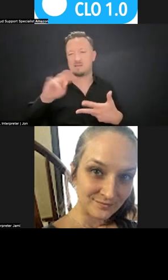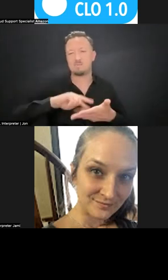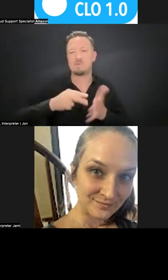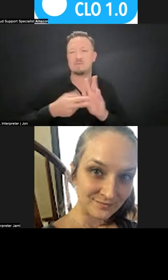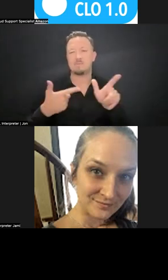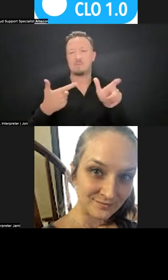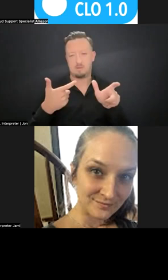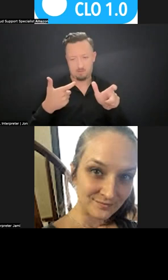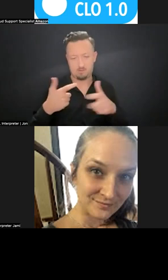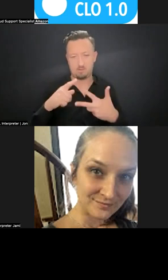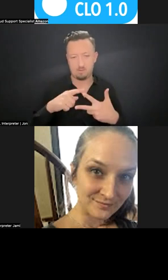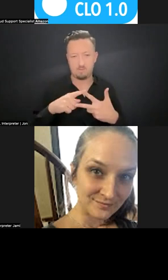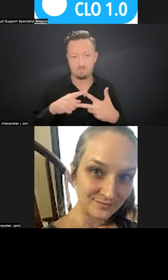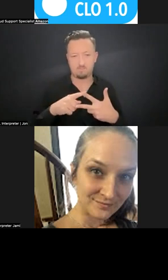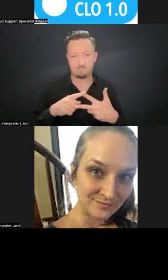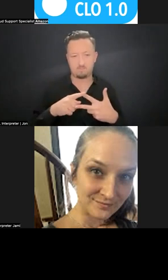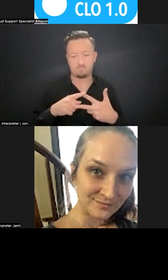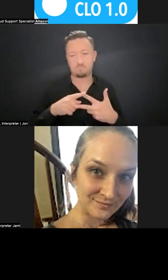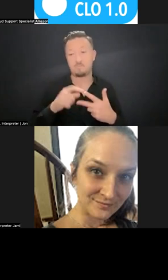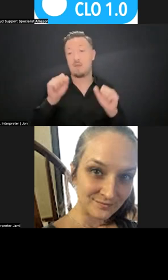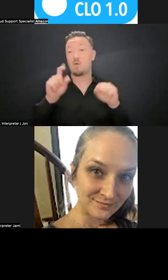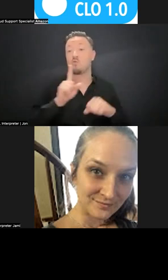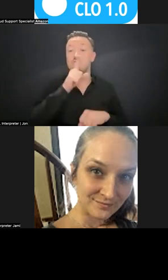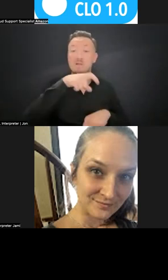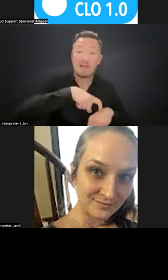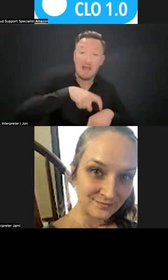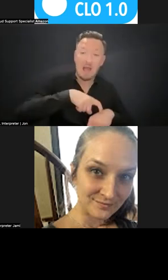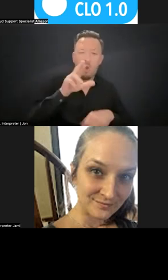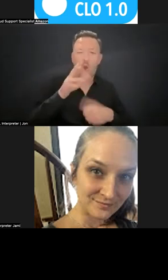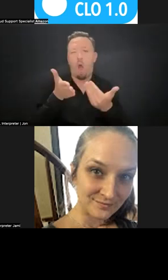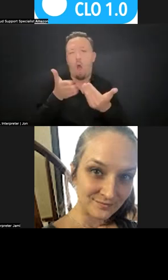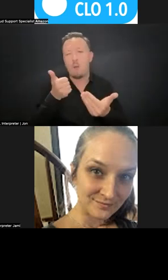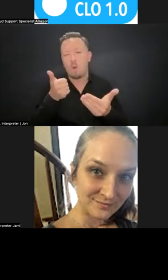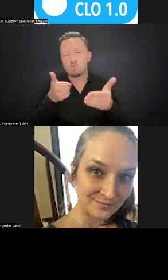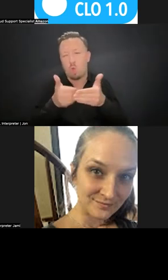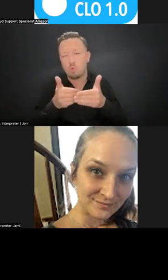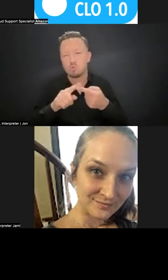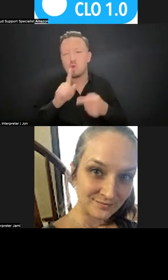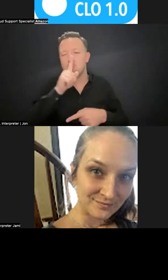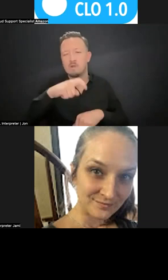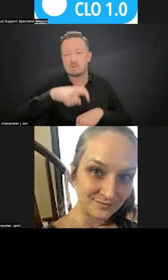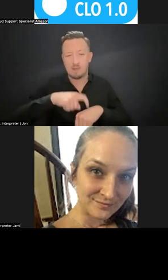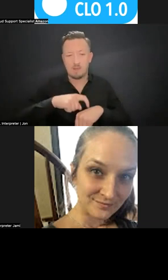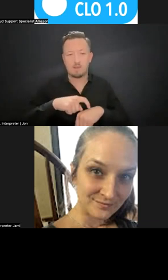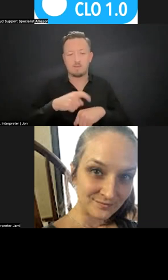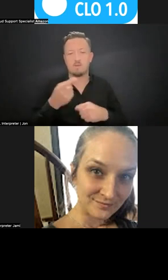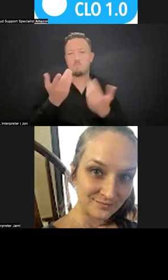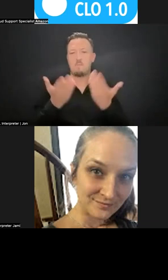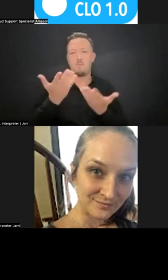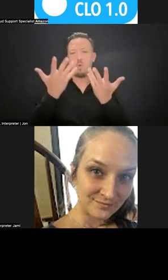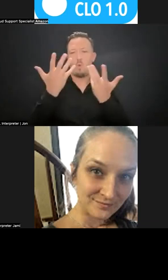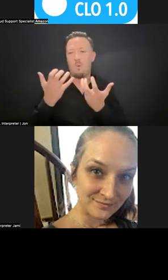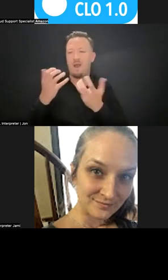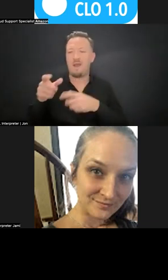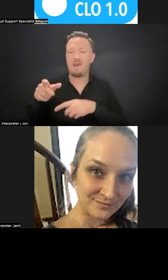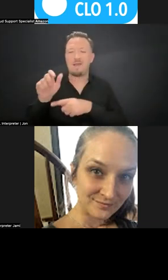in big data. This could be a real time or near real time, and you want to drive some analytics out of